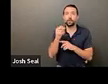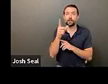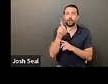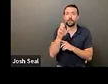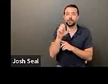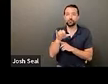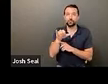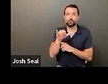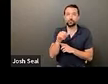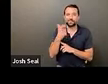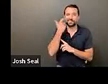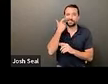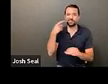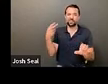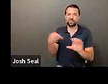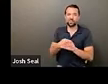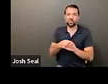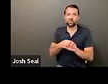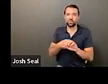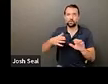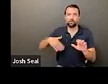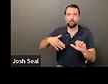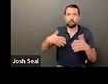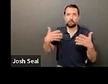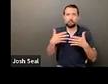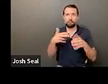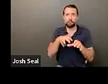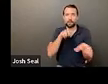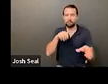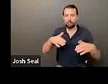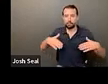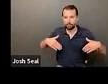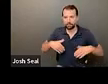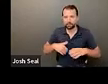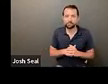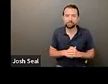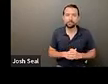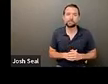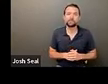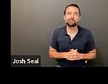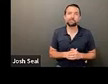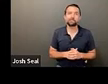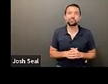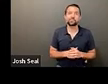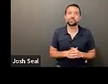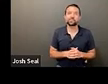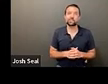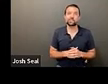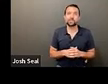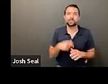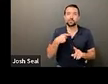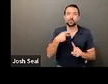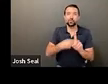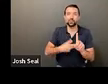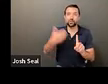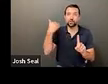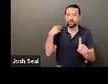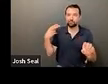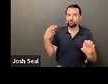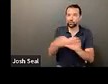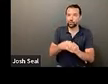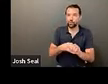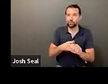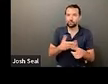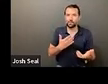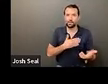off yet. Hi, everybody. Yes, I am the newest member of the team. It's been 2 months, so I'm happy to be here with you